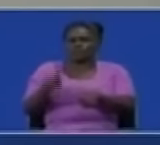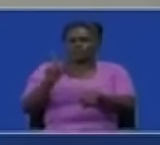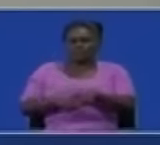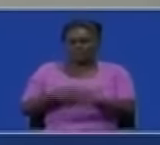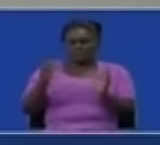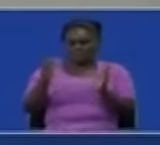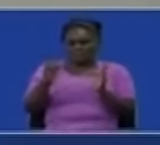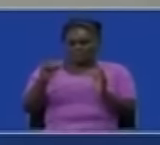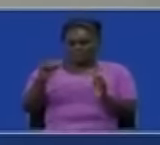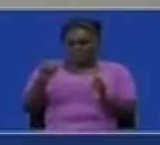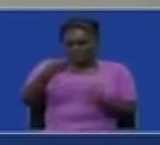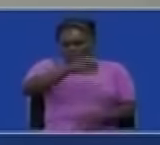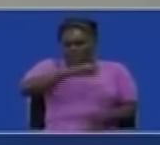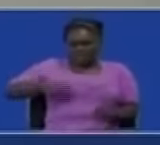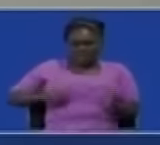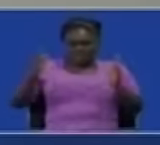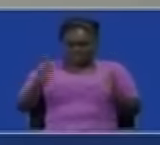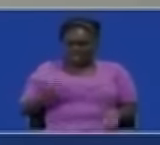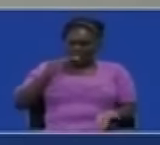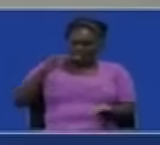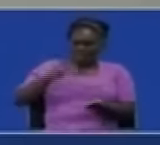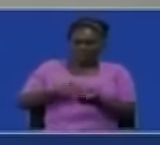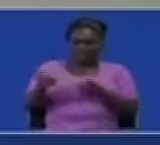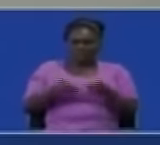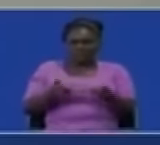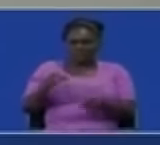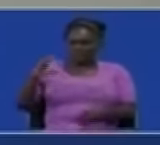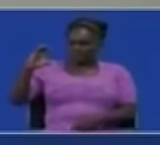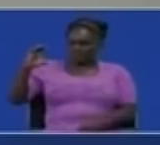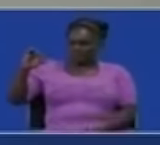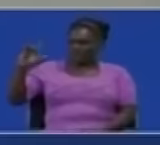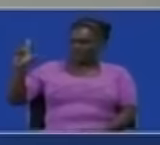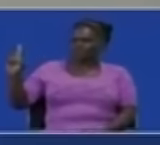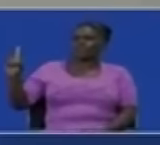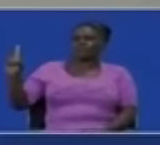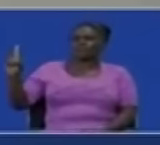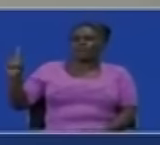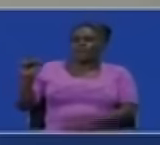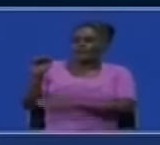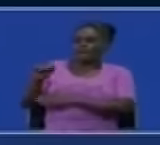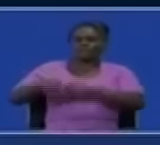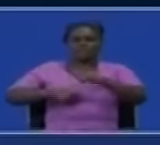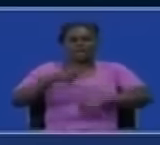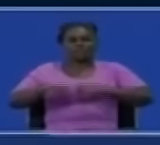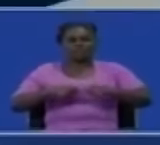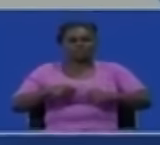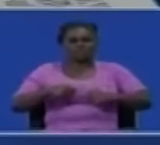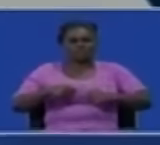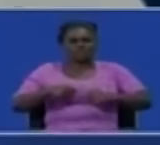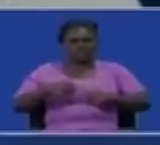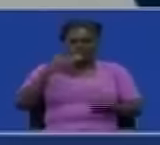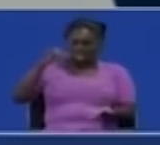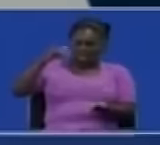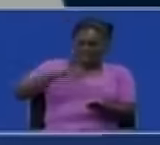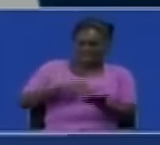Makueni Senator Mutula Kilonzo Jr. has written to the Directorate of Criminal Investigation calling for action. The letter,